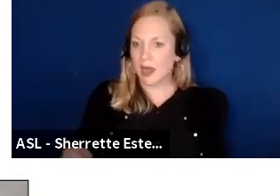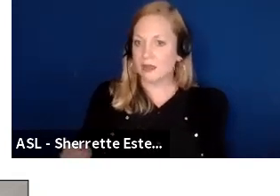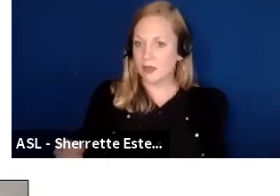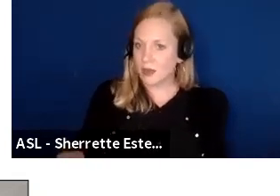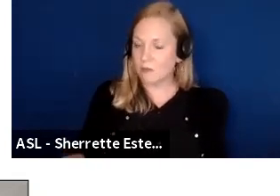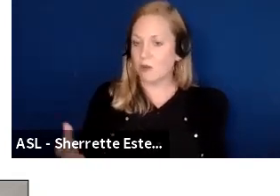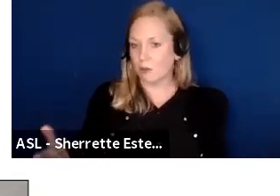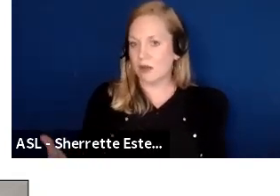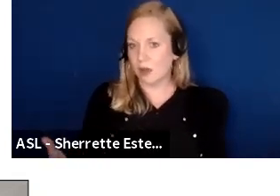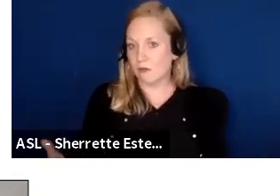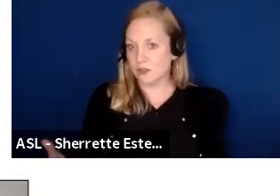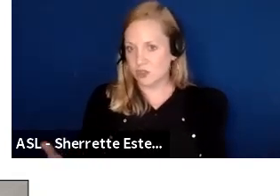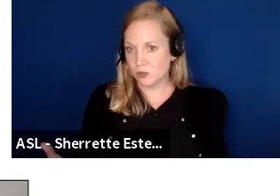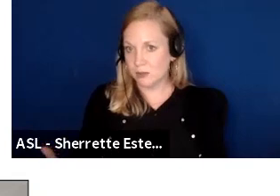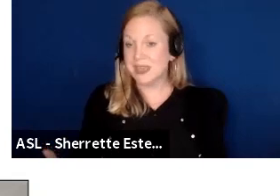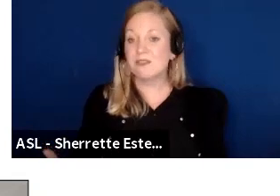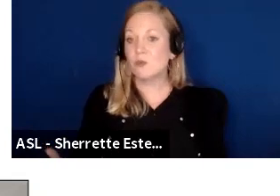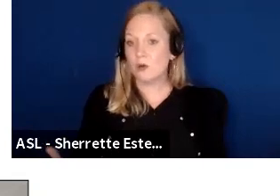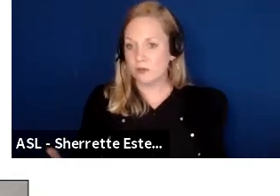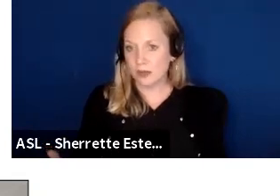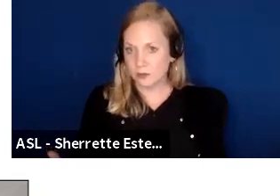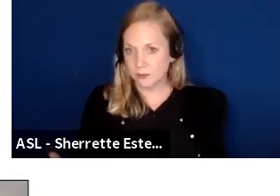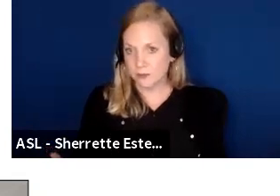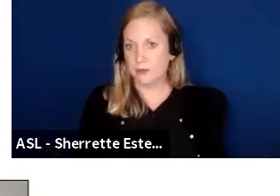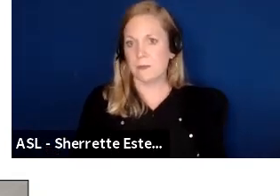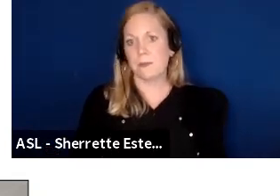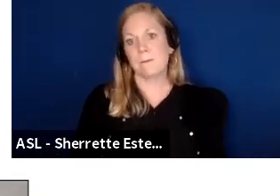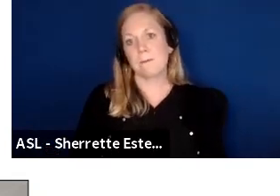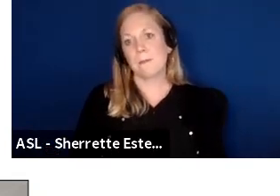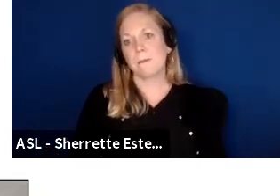looking at them while we're having a conversation with them, even while we're moving.